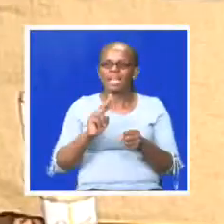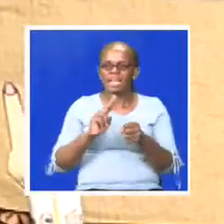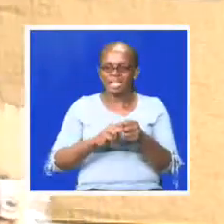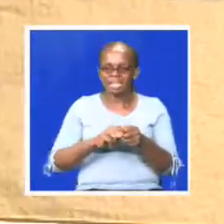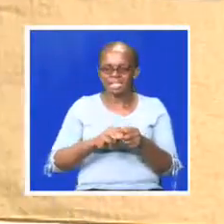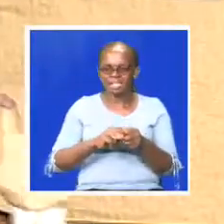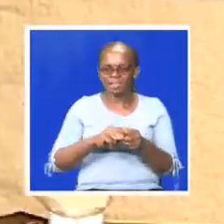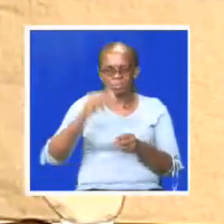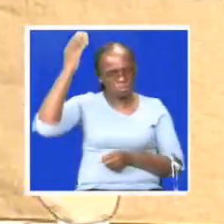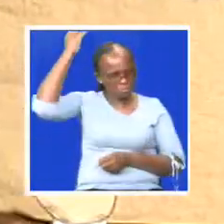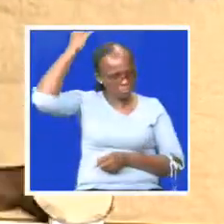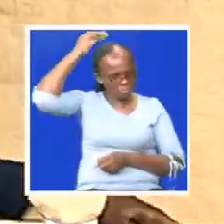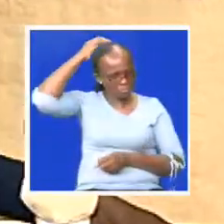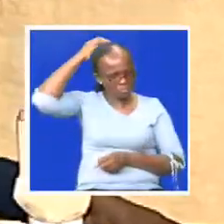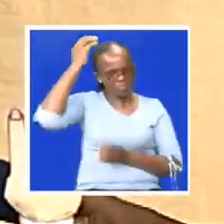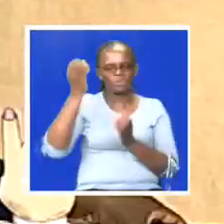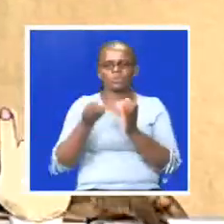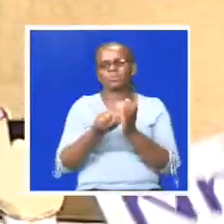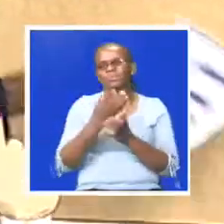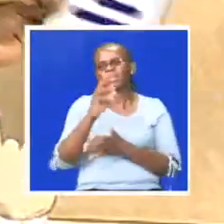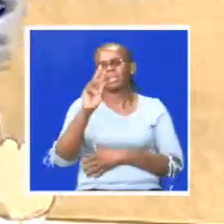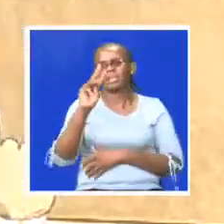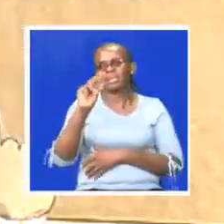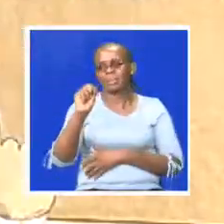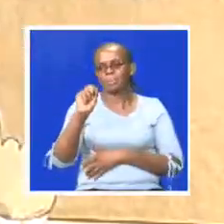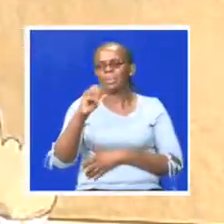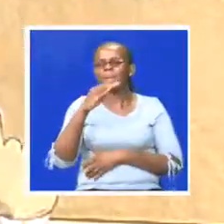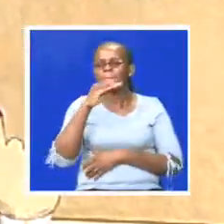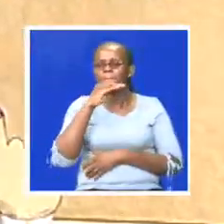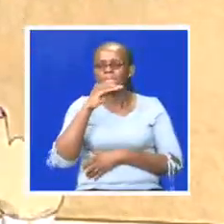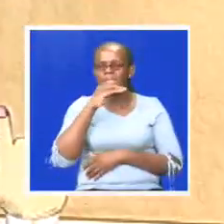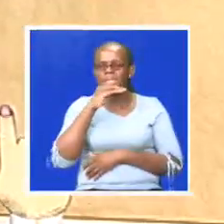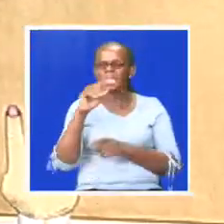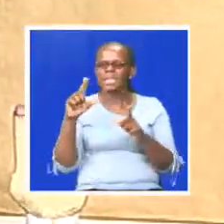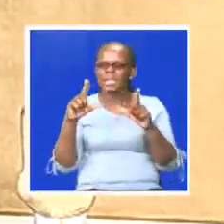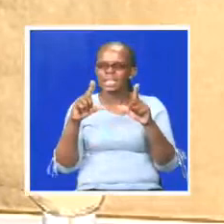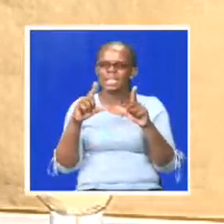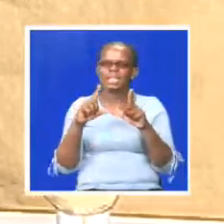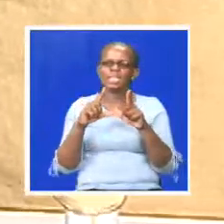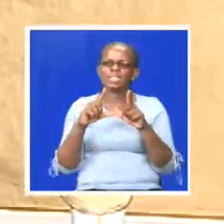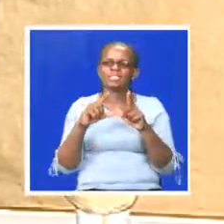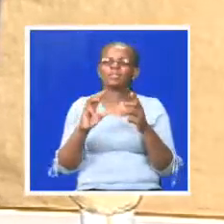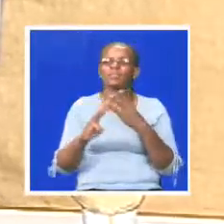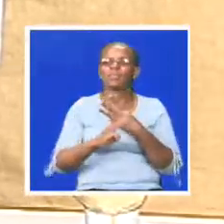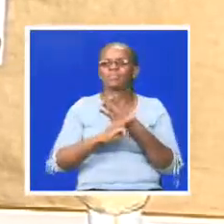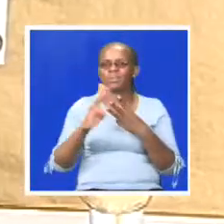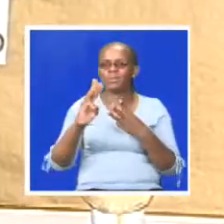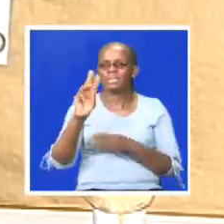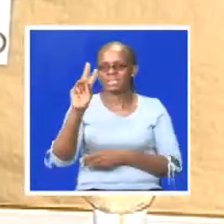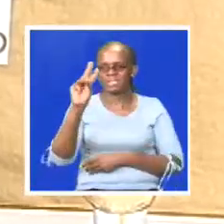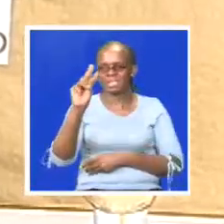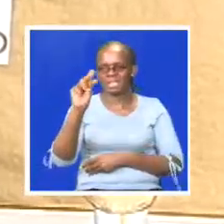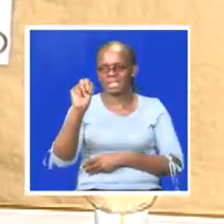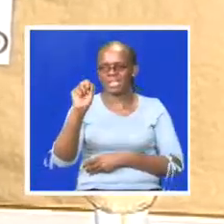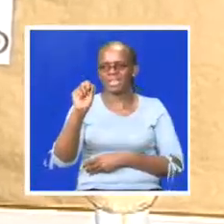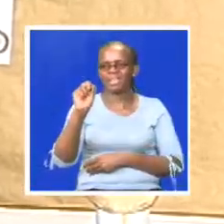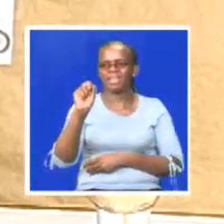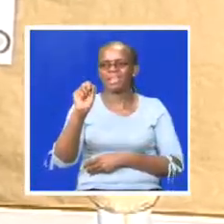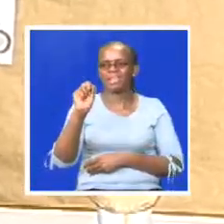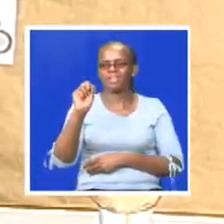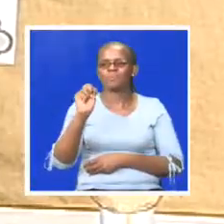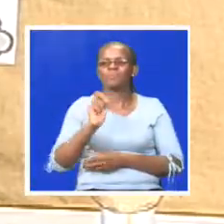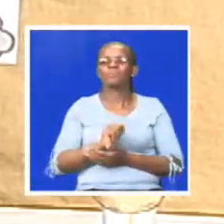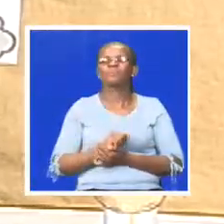N sound. So the letter of the week is letter N, which has the